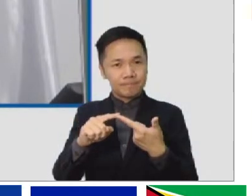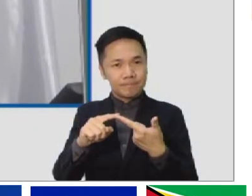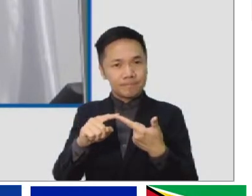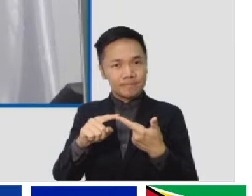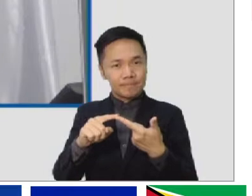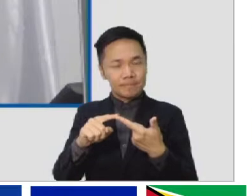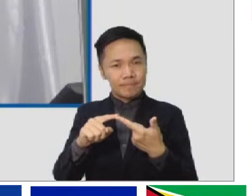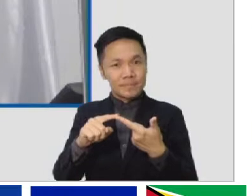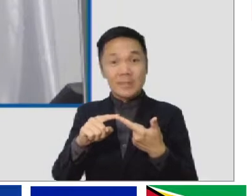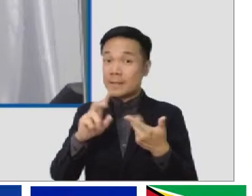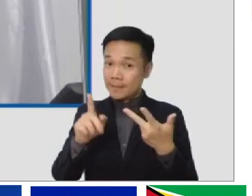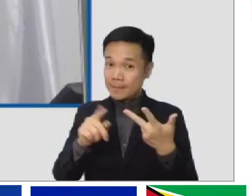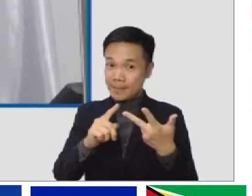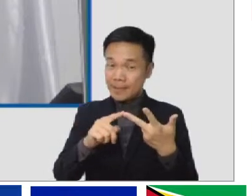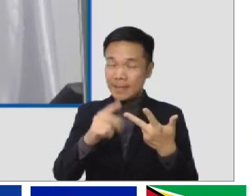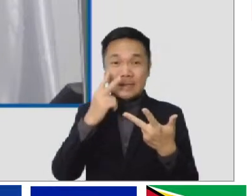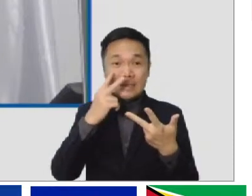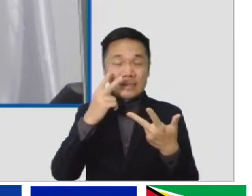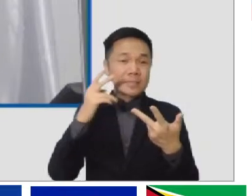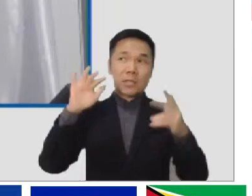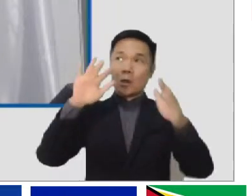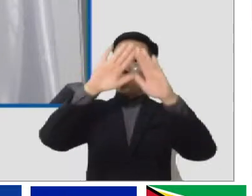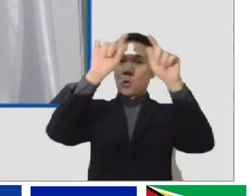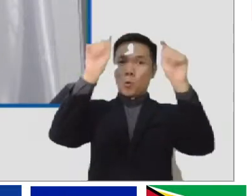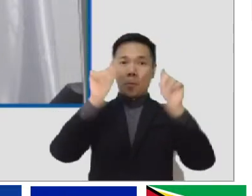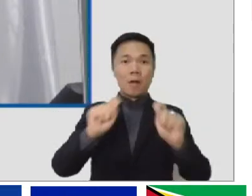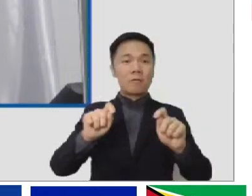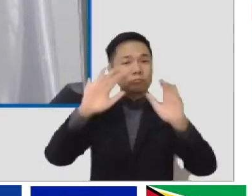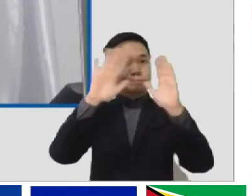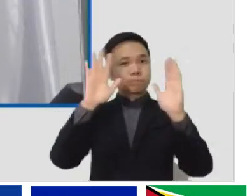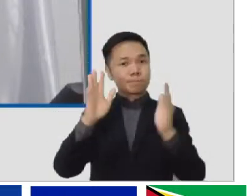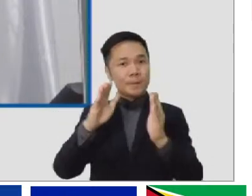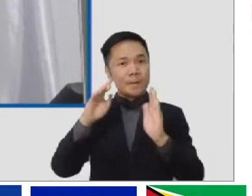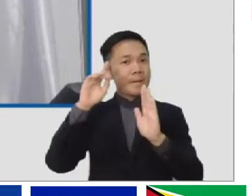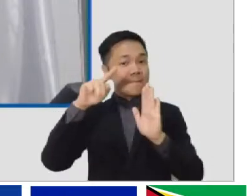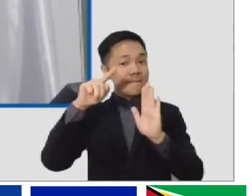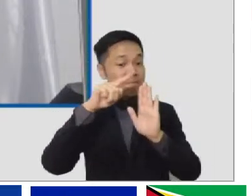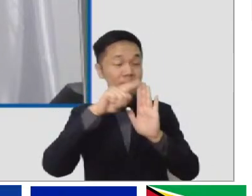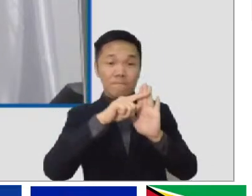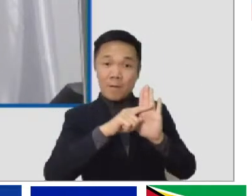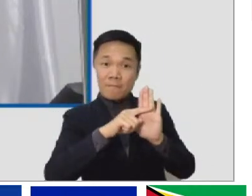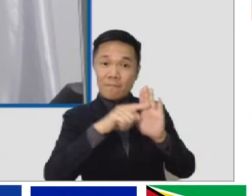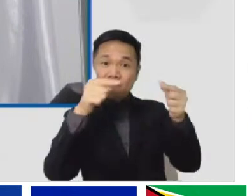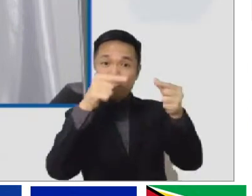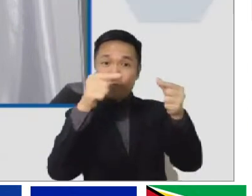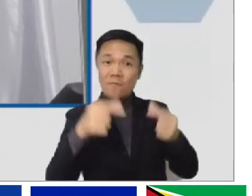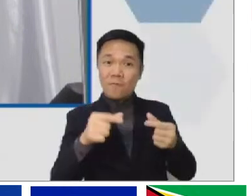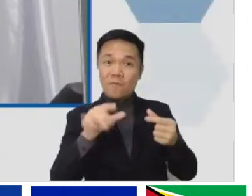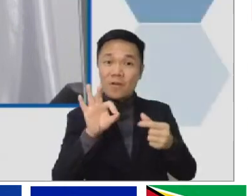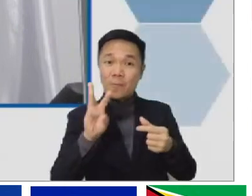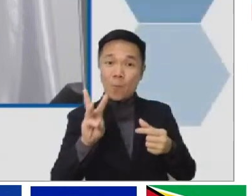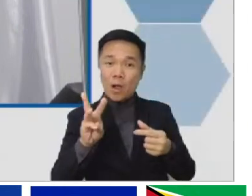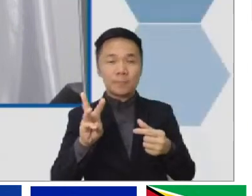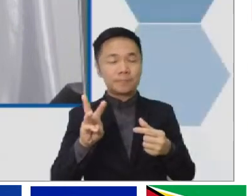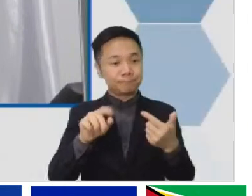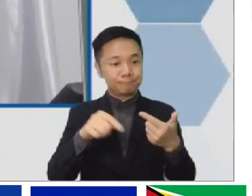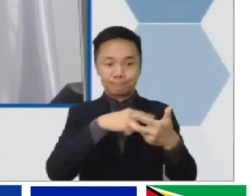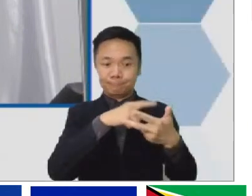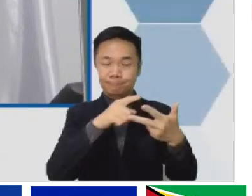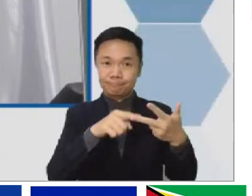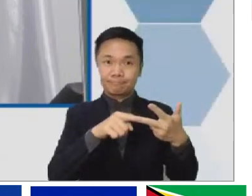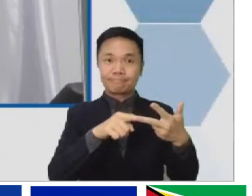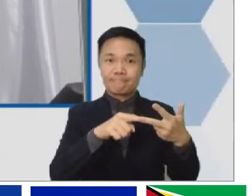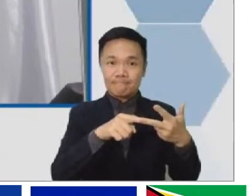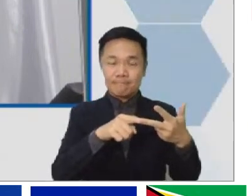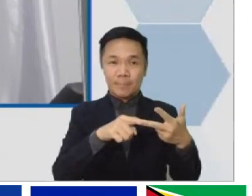frameworks for us to be able to face these multiple risks that may be systemic at a diverse scale. And